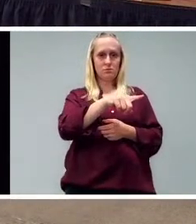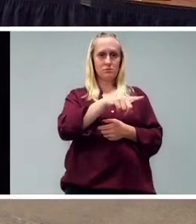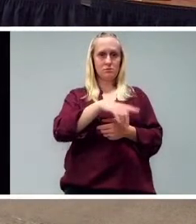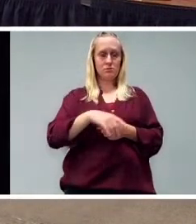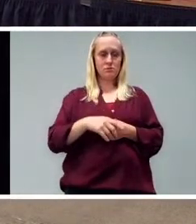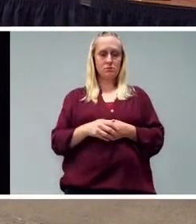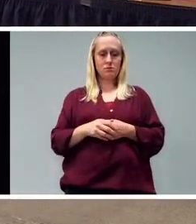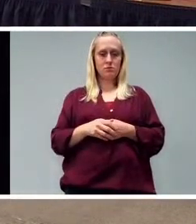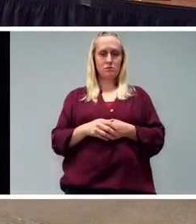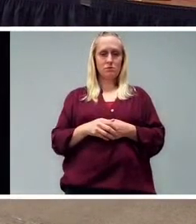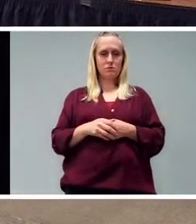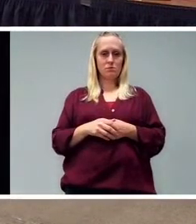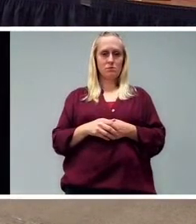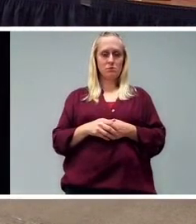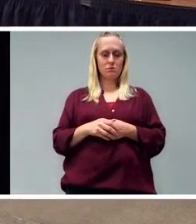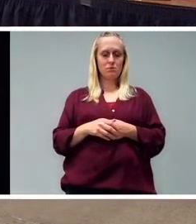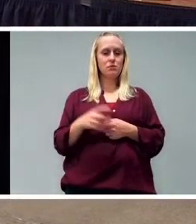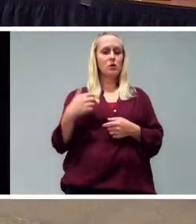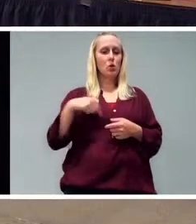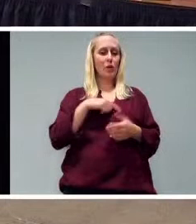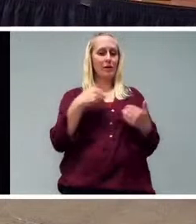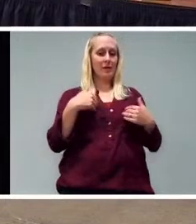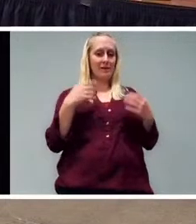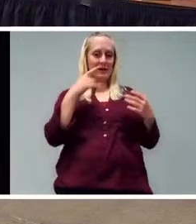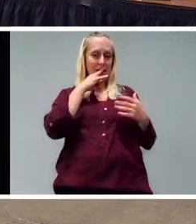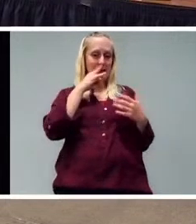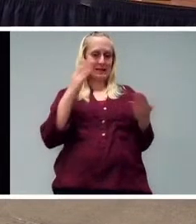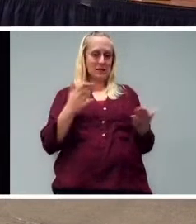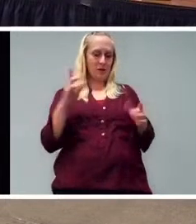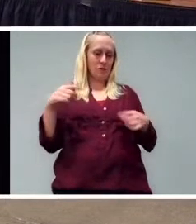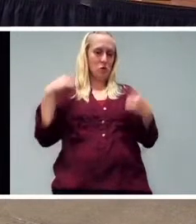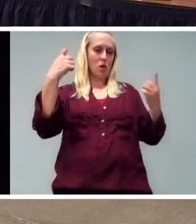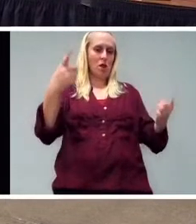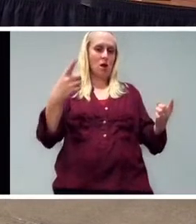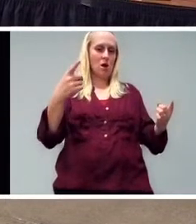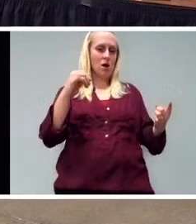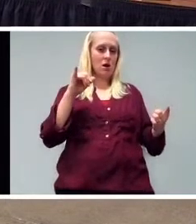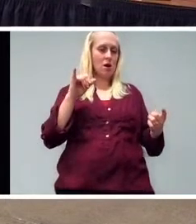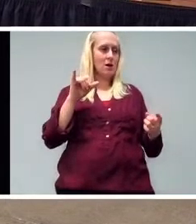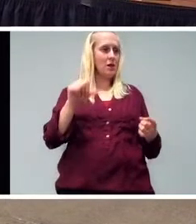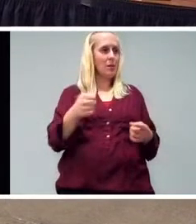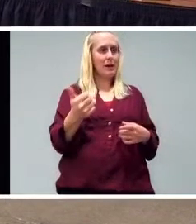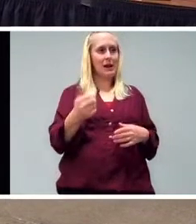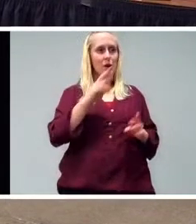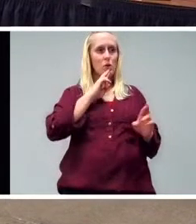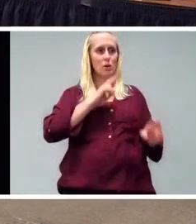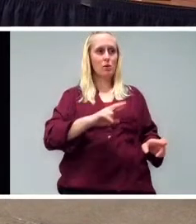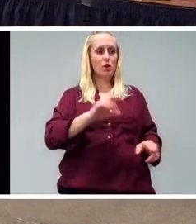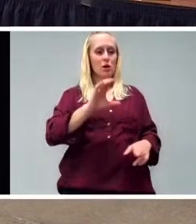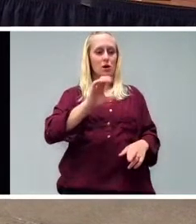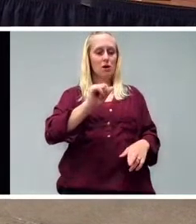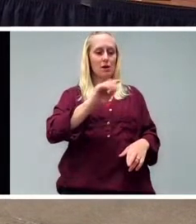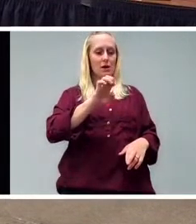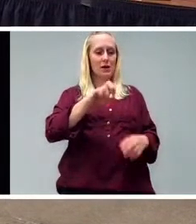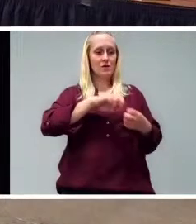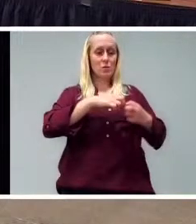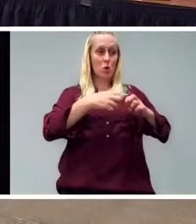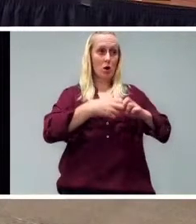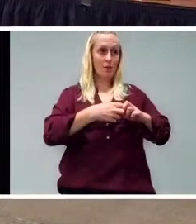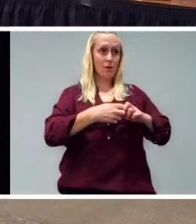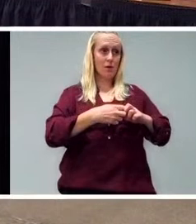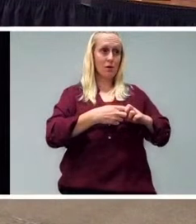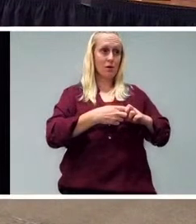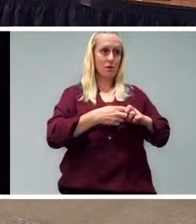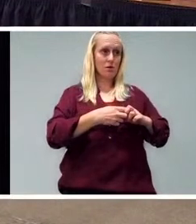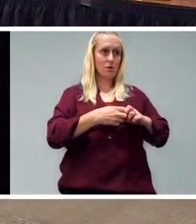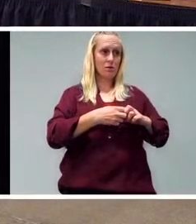So we have been having kids here for so long. Has there been any reported case of problems because of